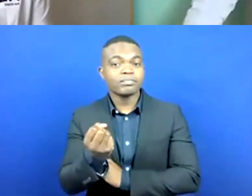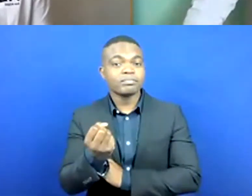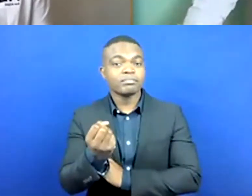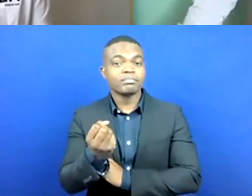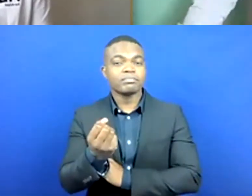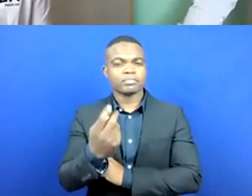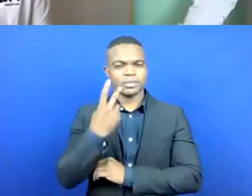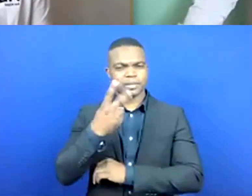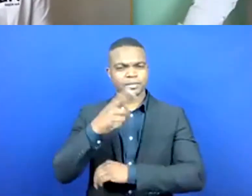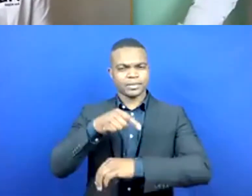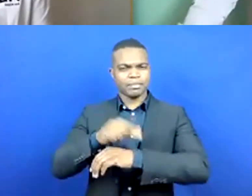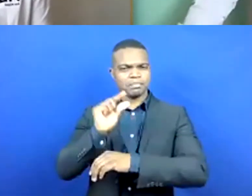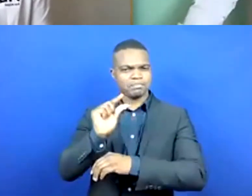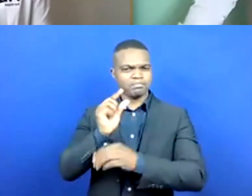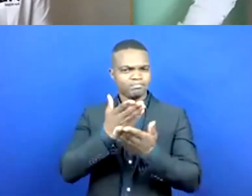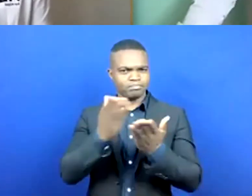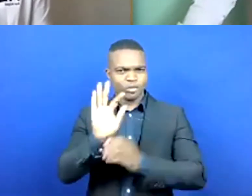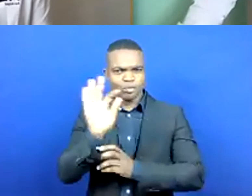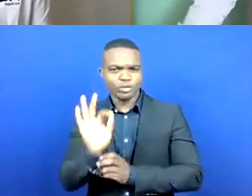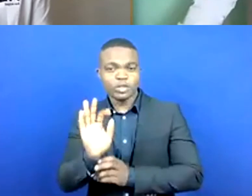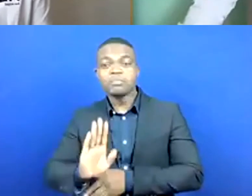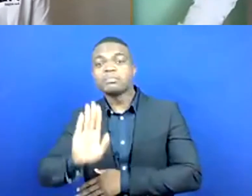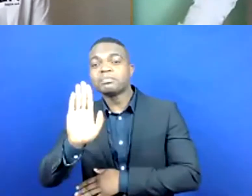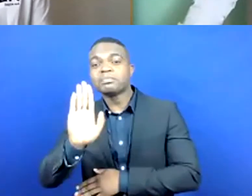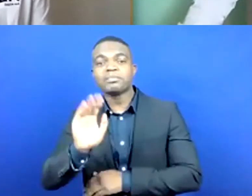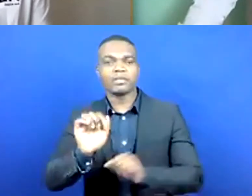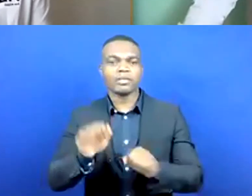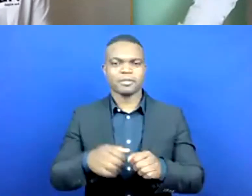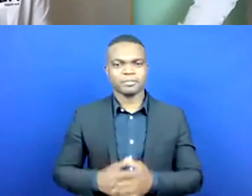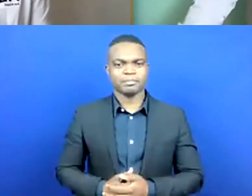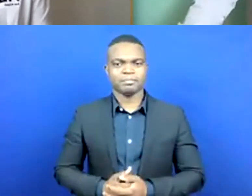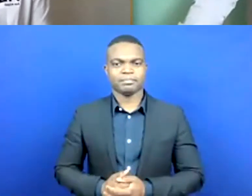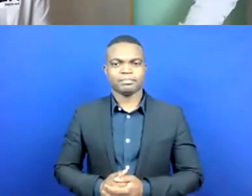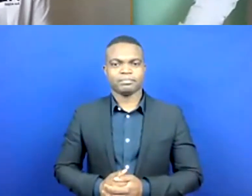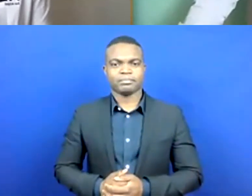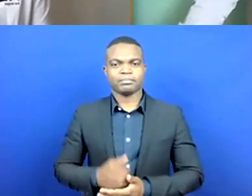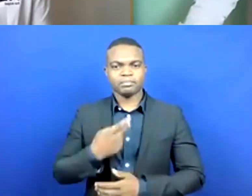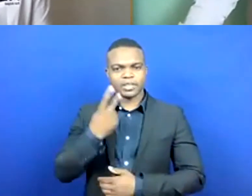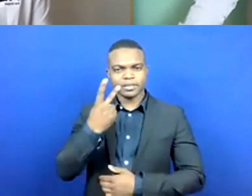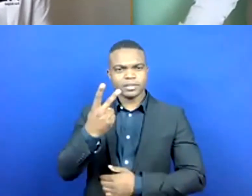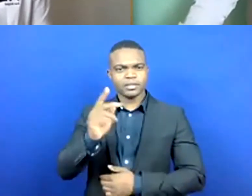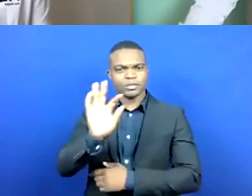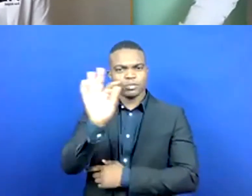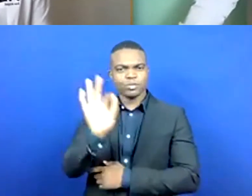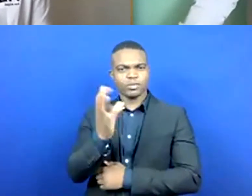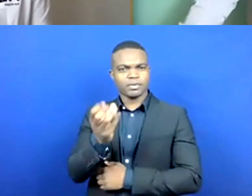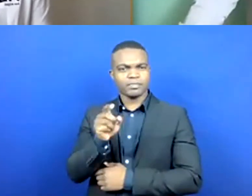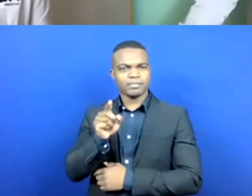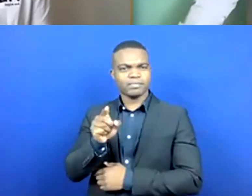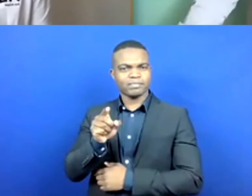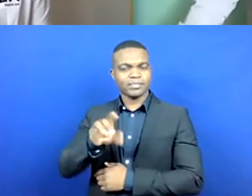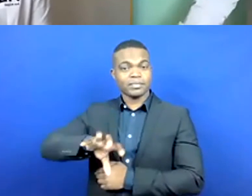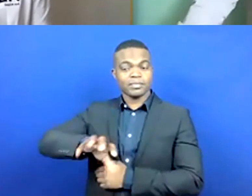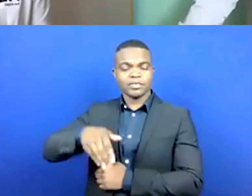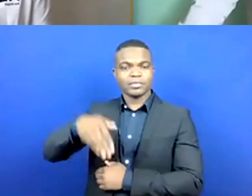So we have a question from South Africa. I'm going to read it because we also have spoken